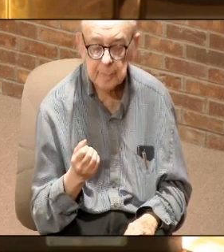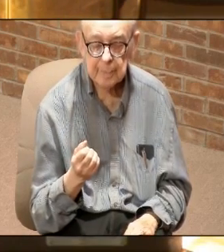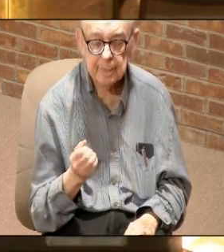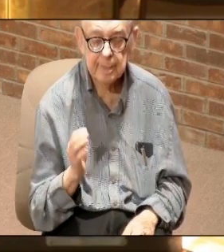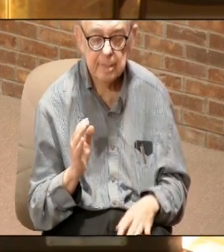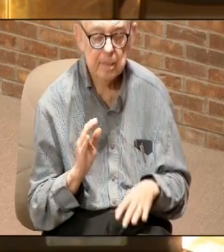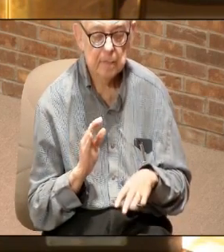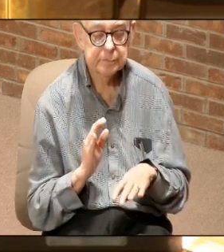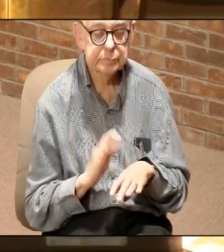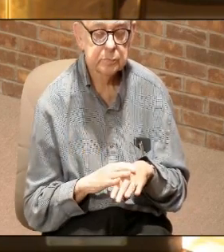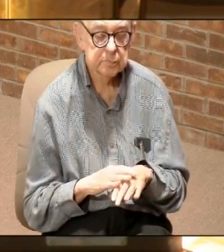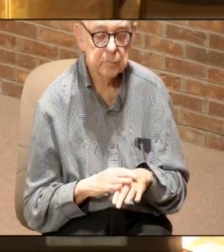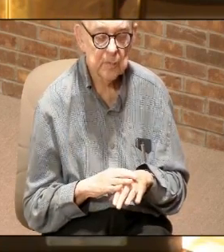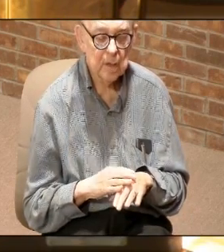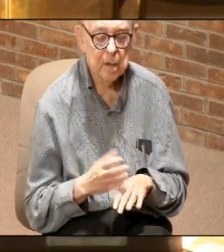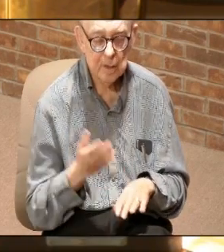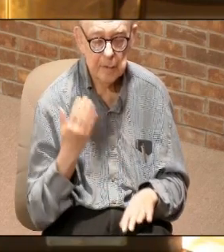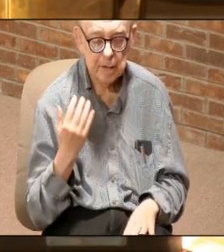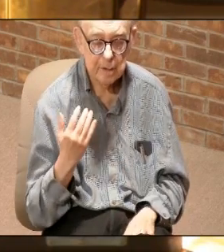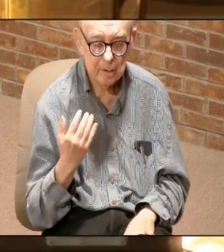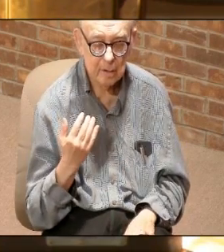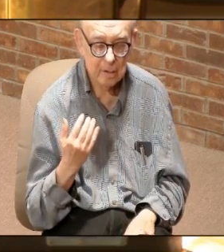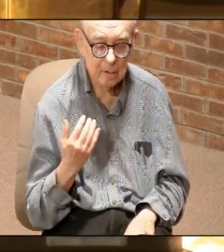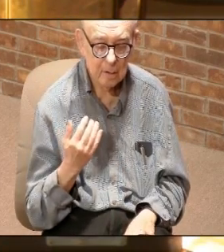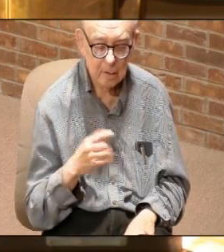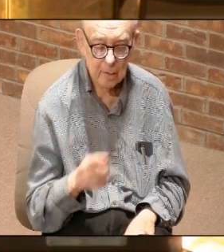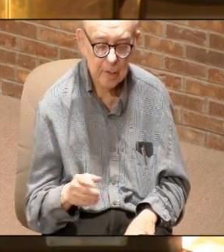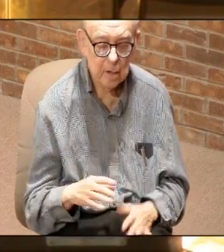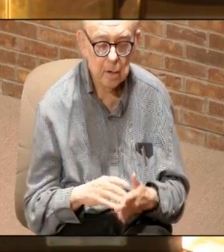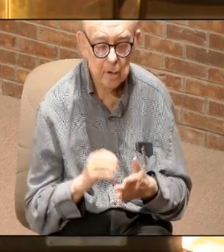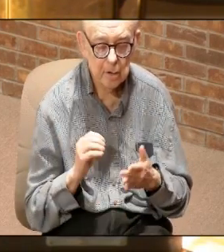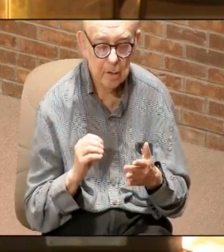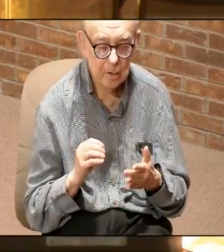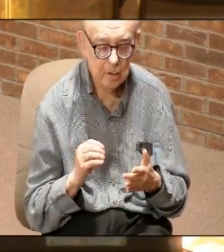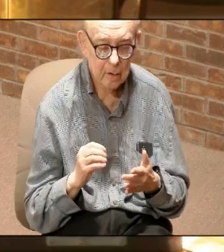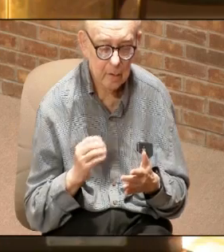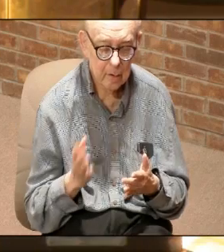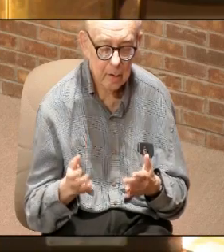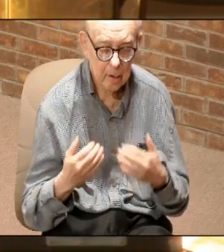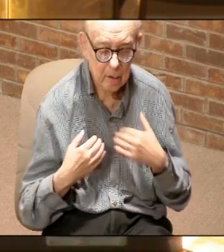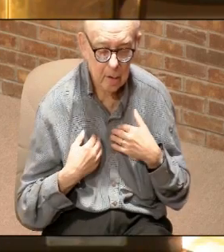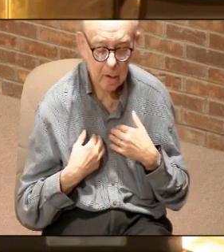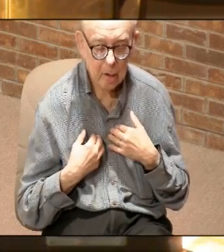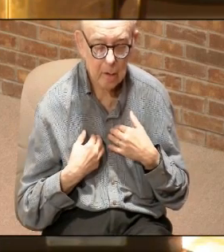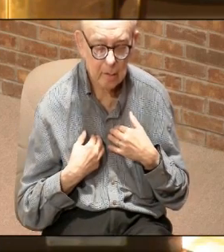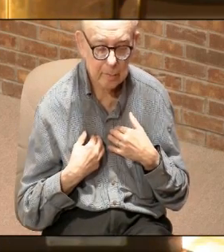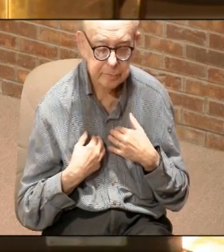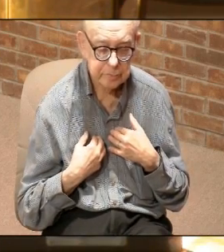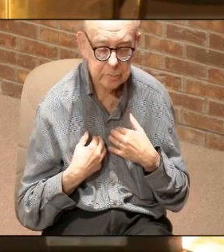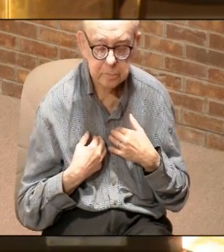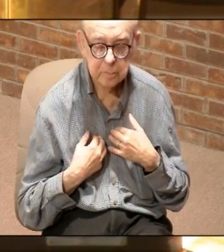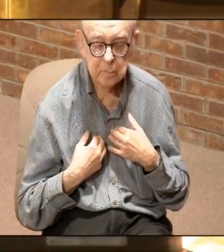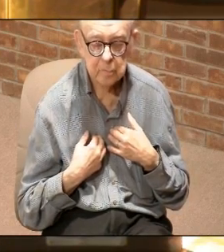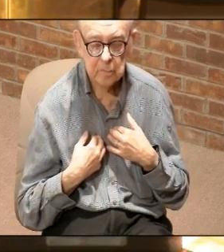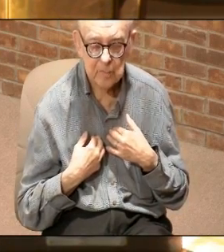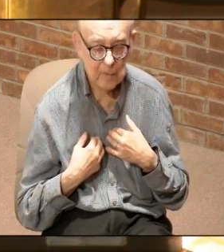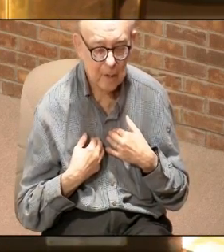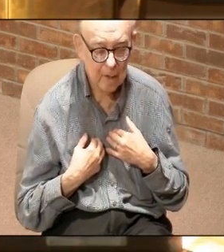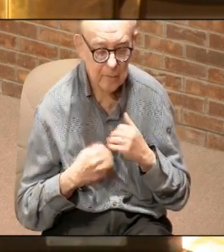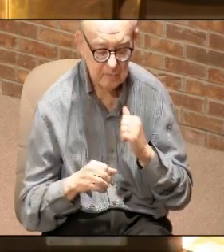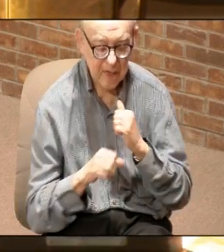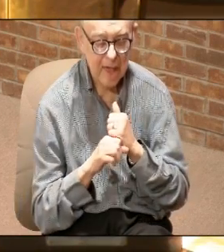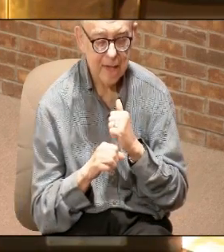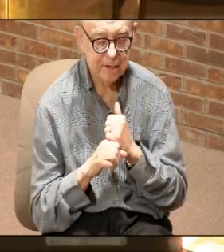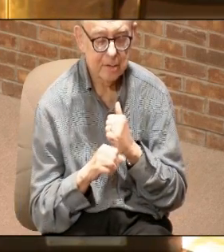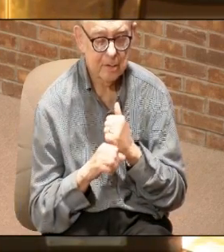than what it was because they found out. Here you would have an ad.